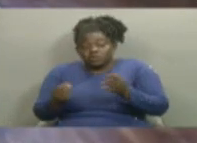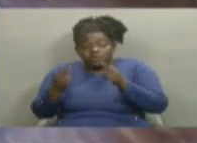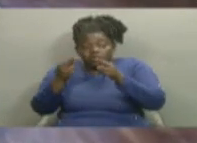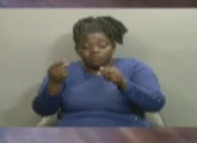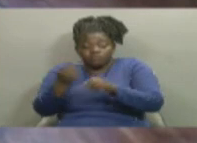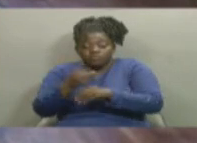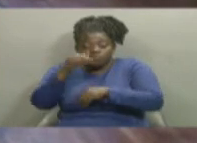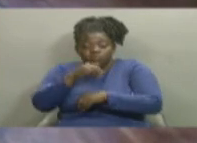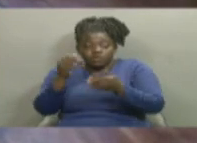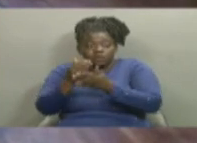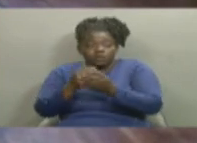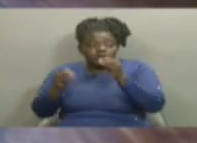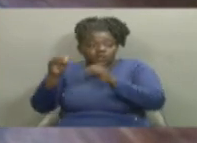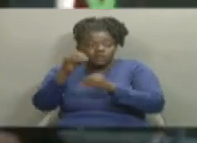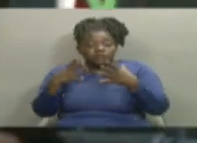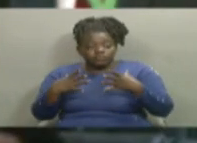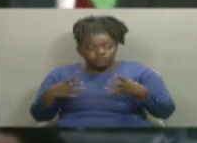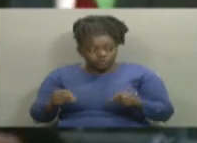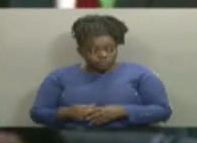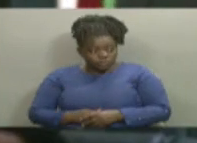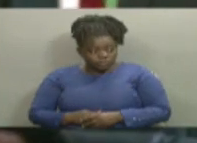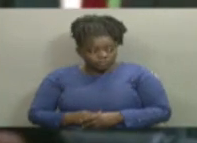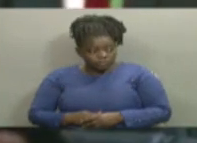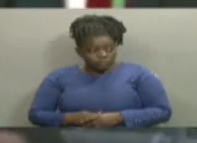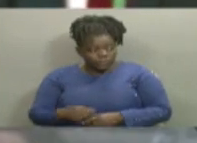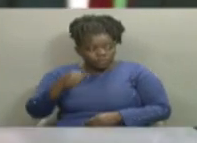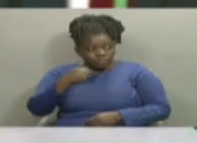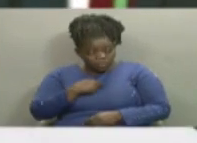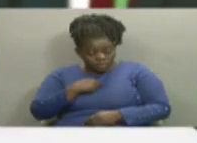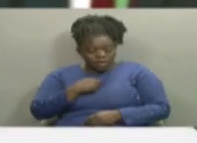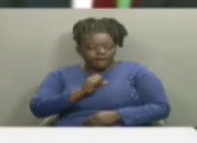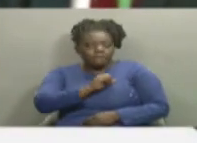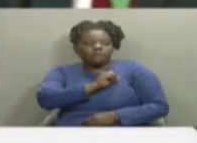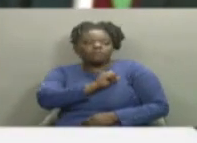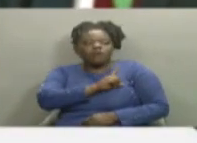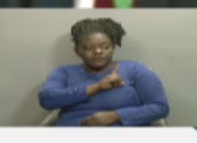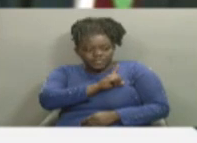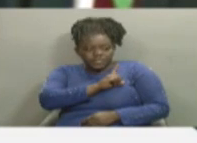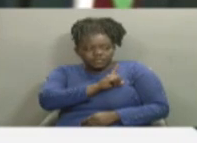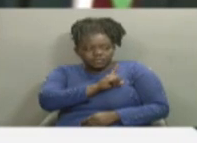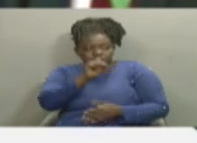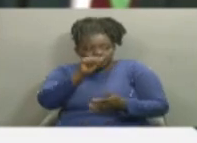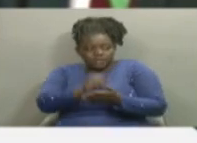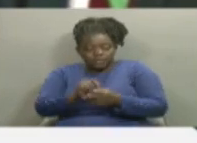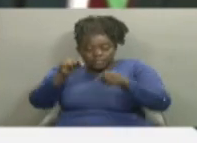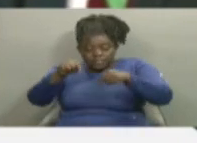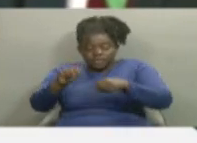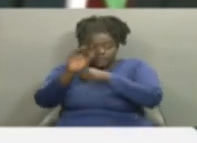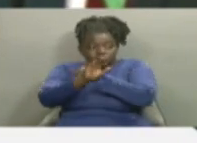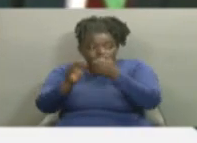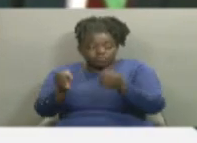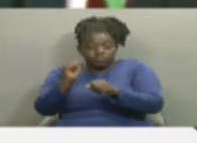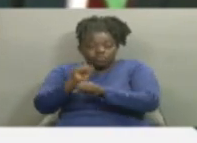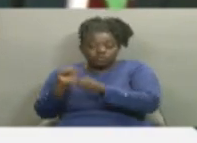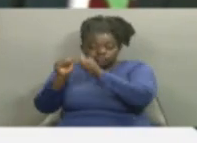kuba tewali kibafiiriddwa. I am very confident that this country will come